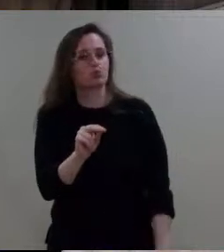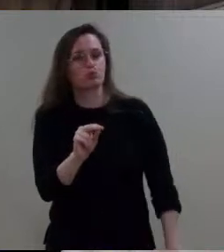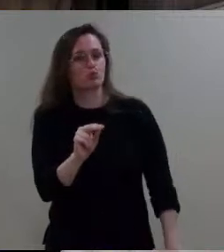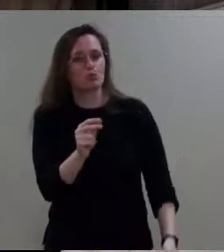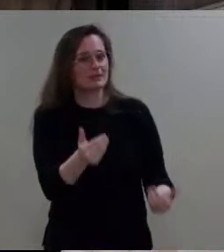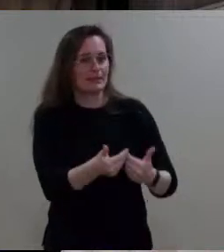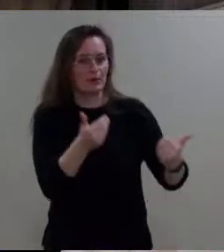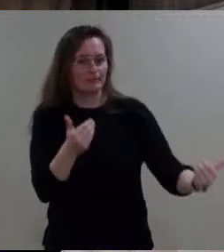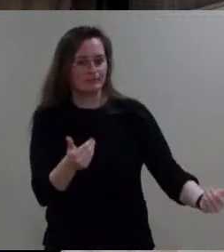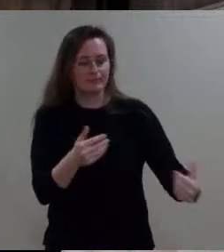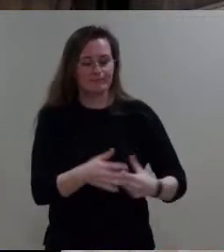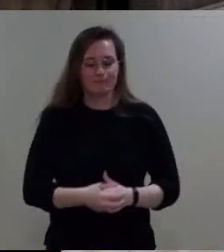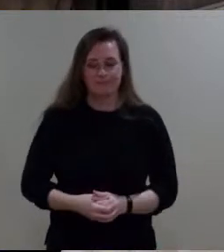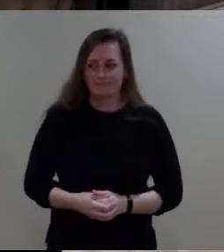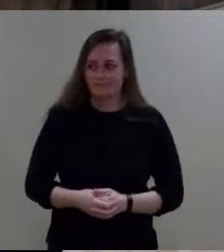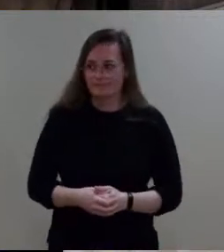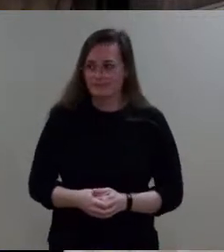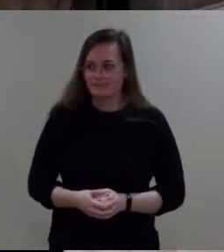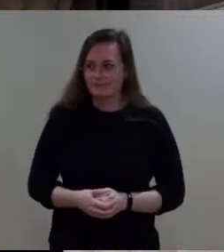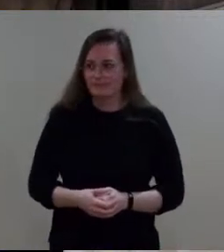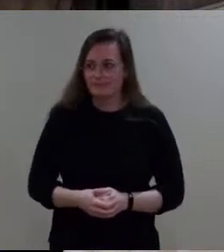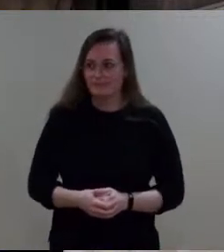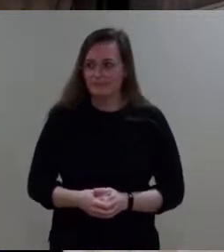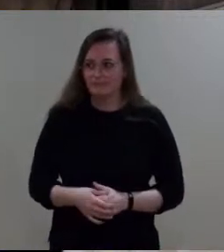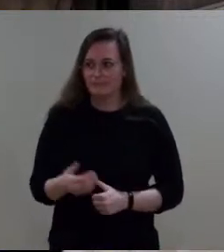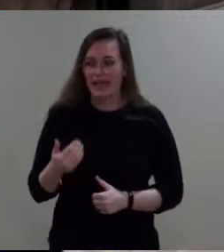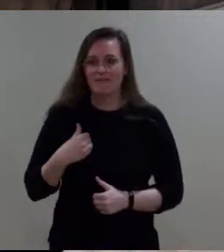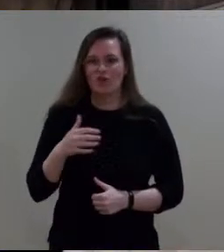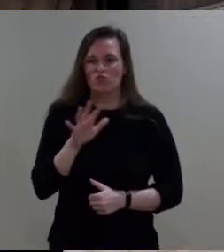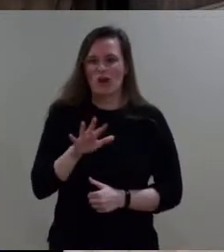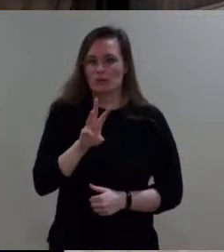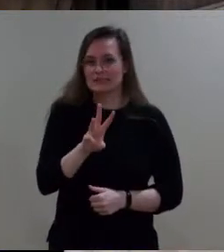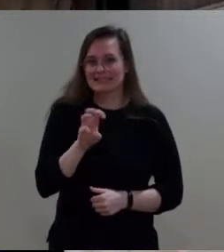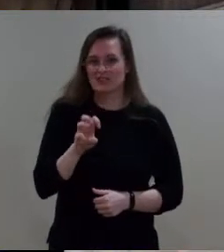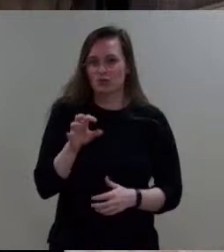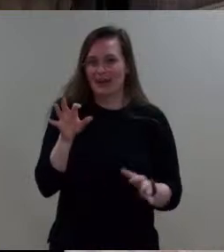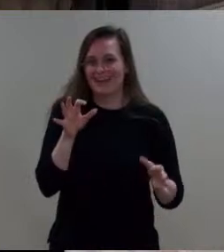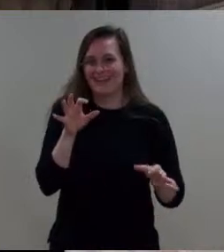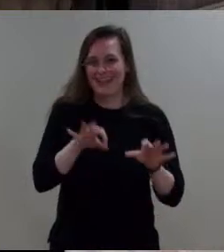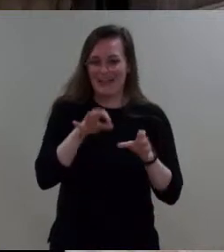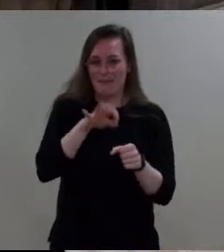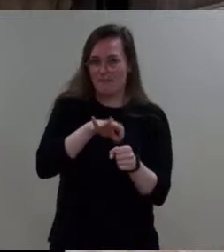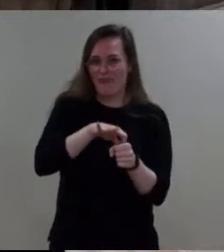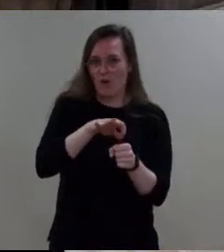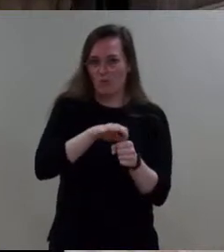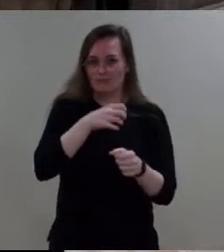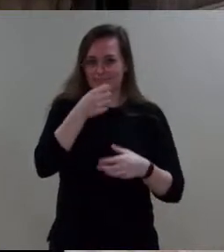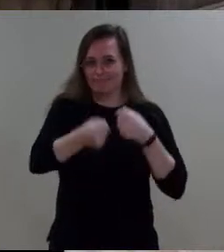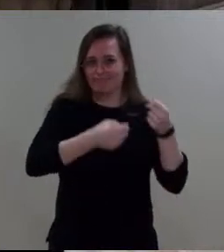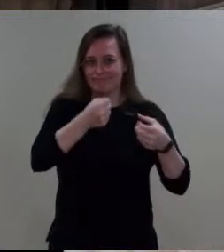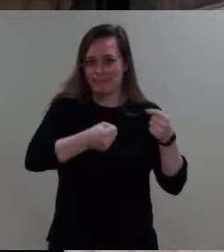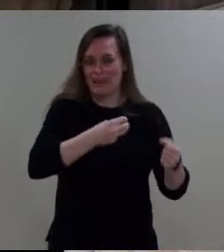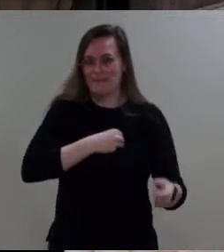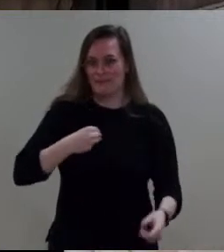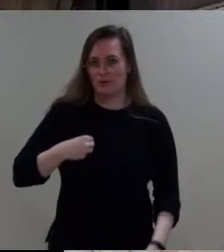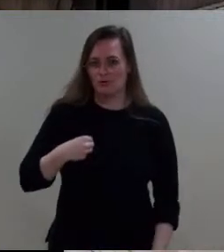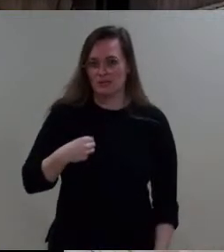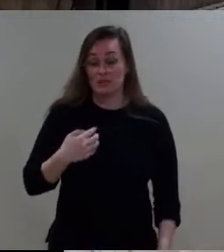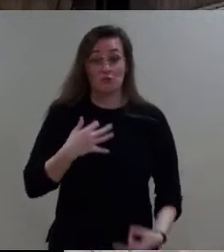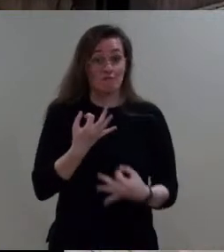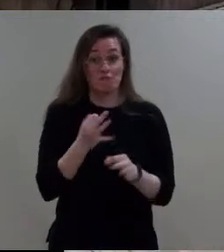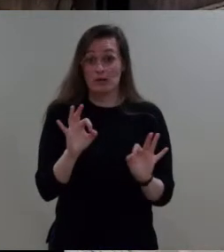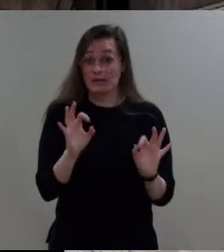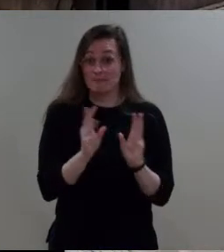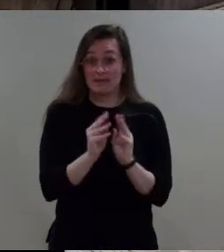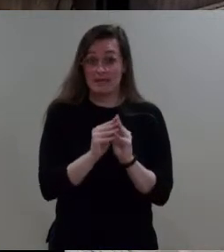caucus. It has about 600 elected members, and it's a free session that I went on one time about